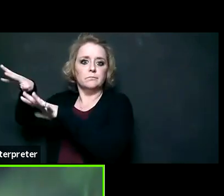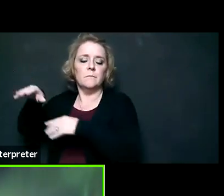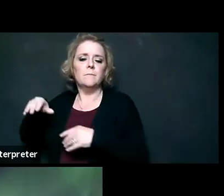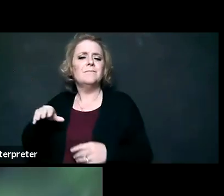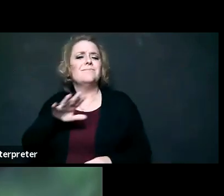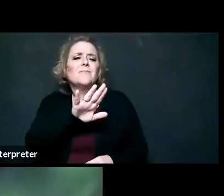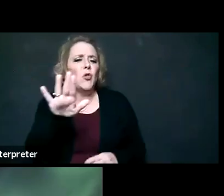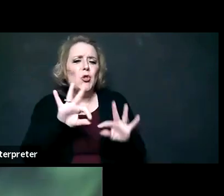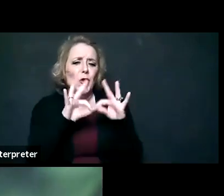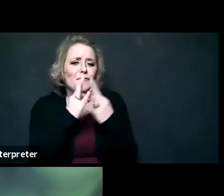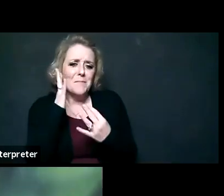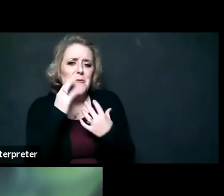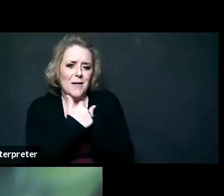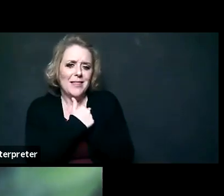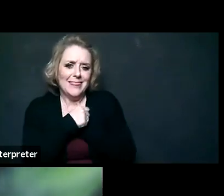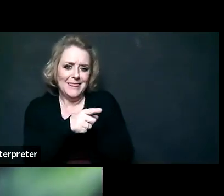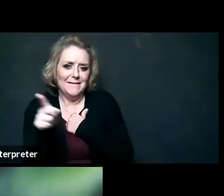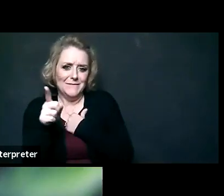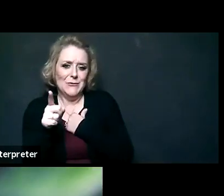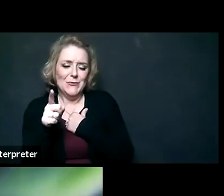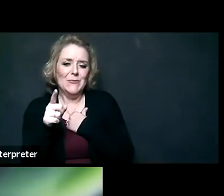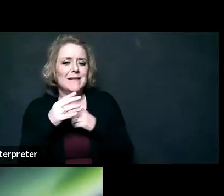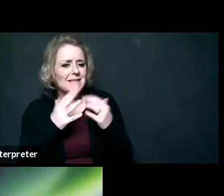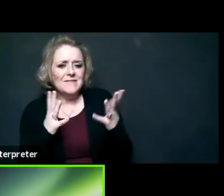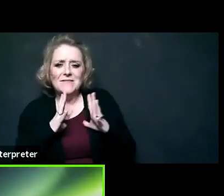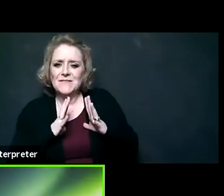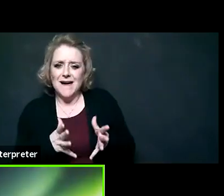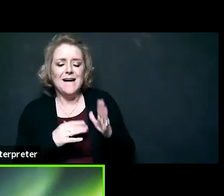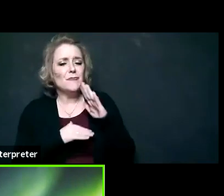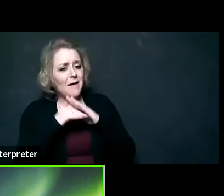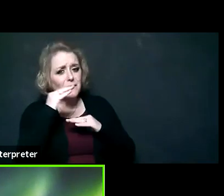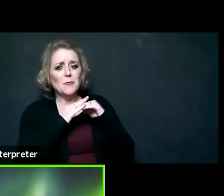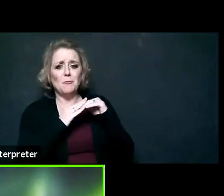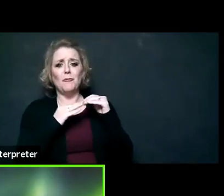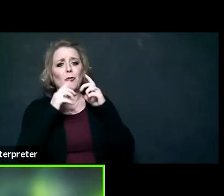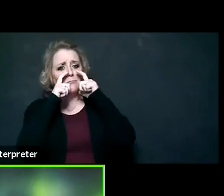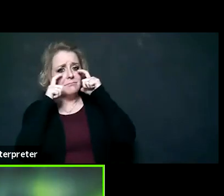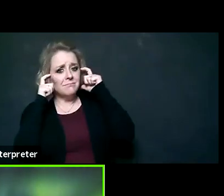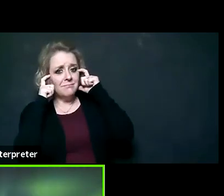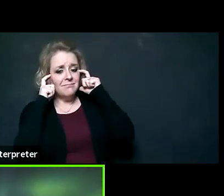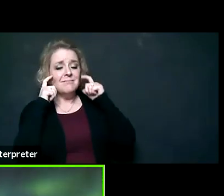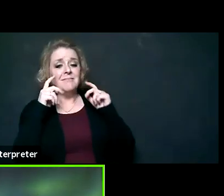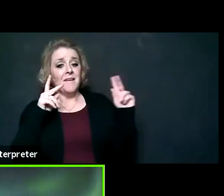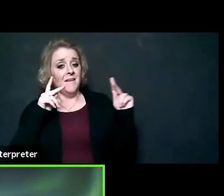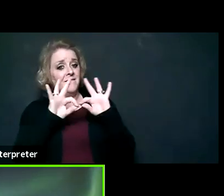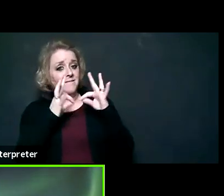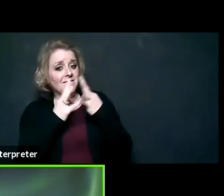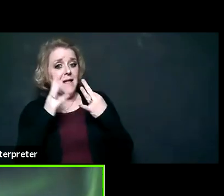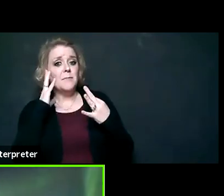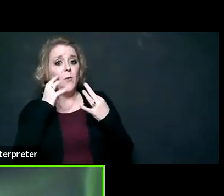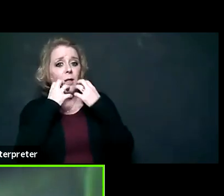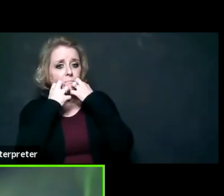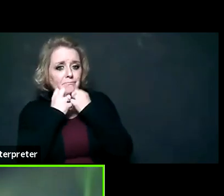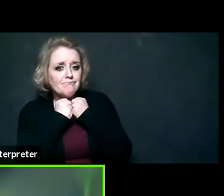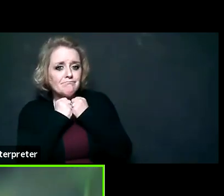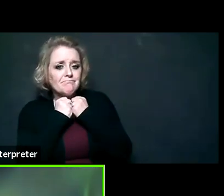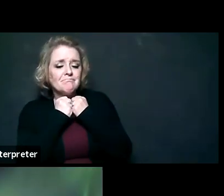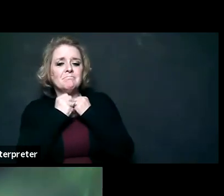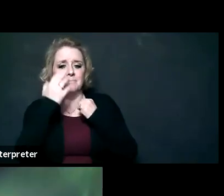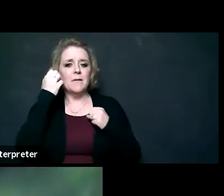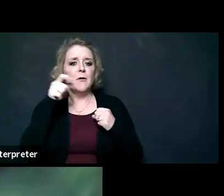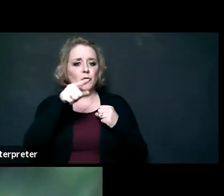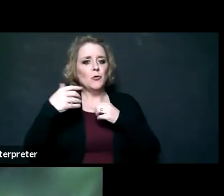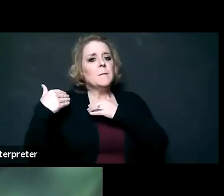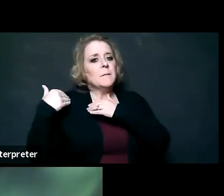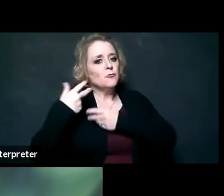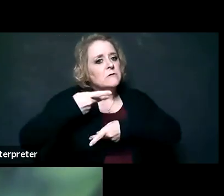you. You can have all kinds of colorful things, you know, to do that. They'll love you more because they know you're being responsible for them. Yes, sir.